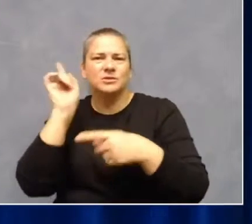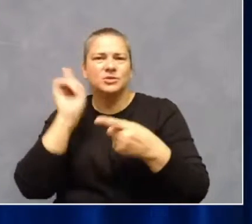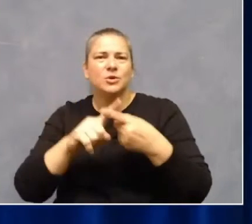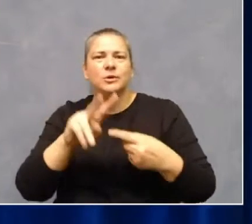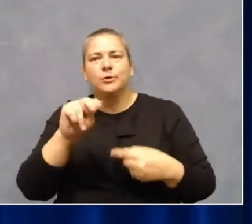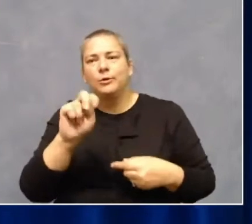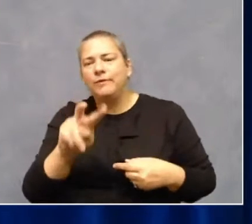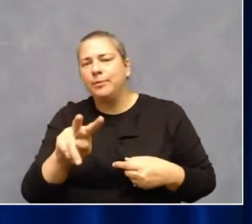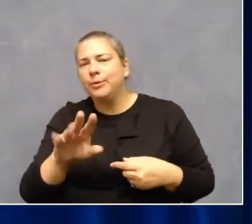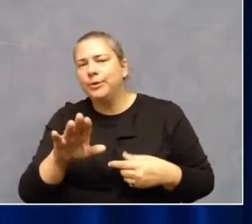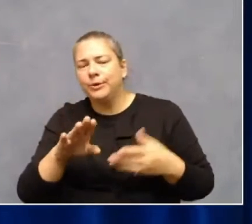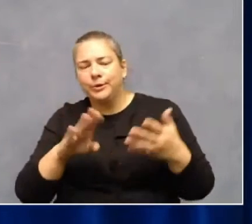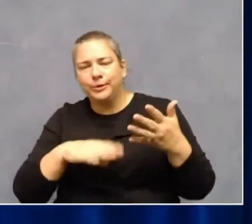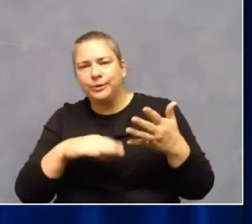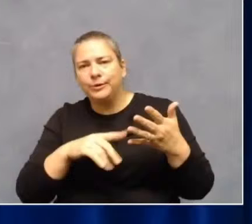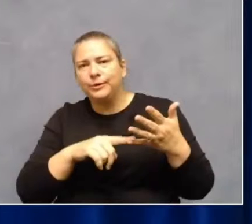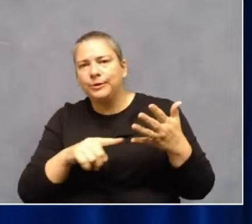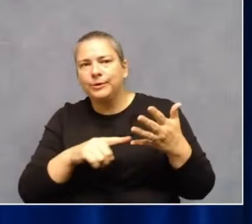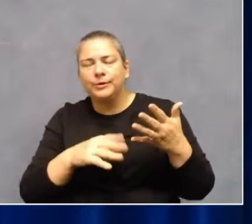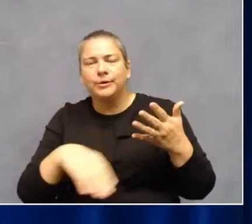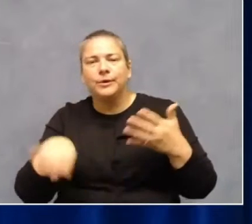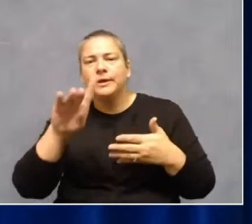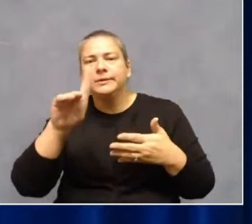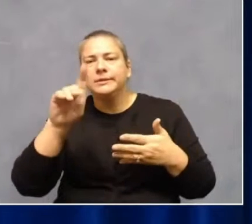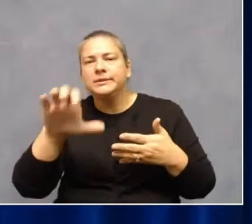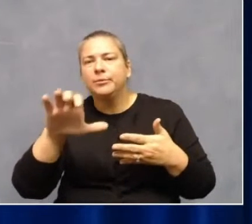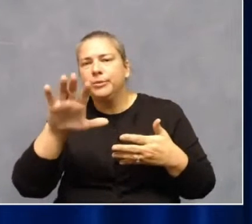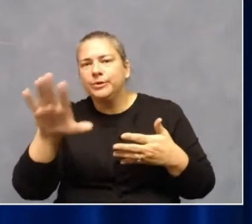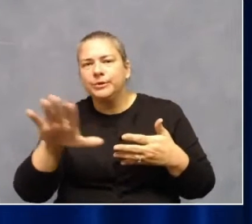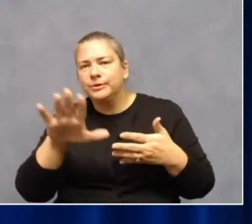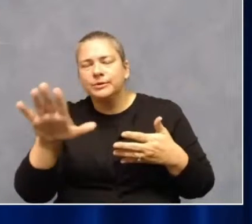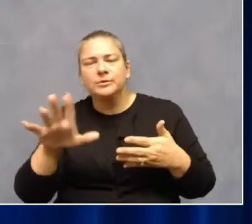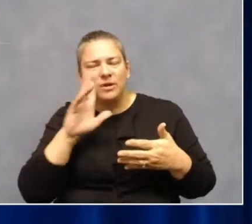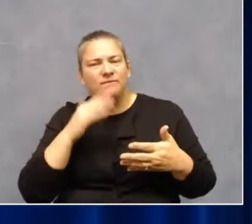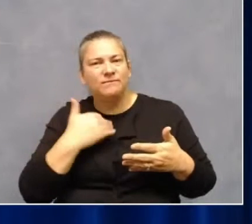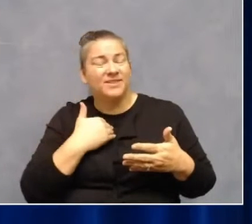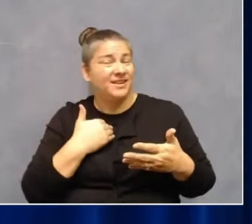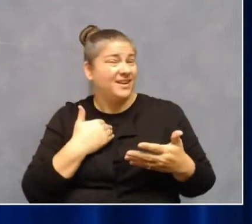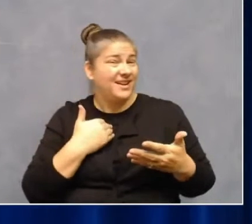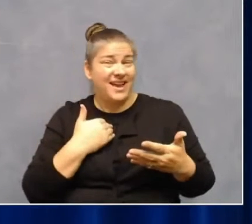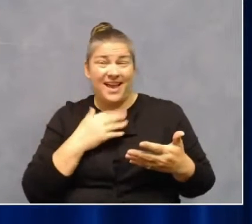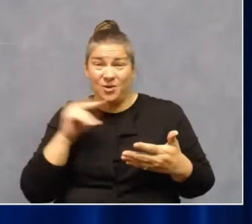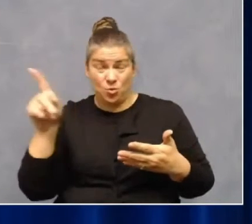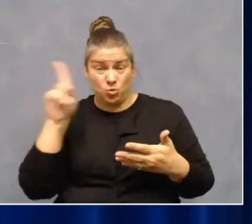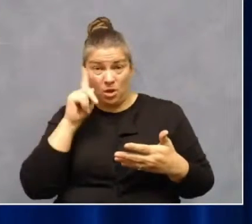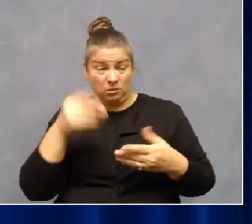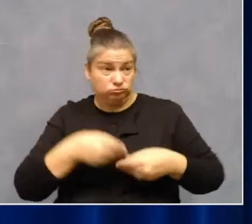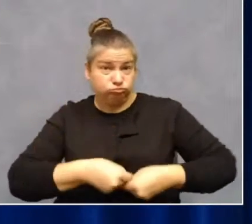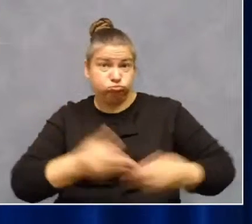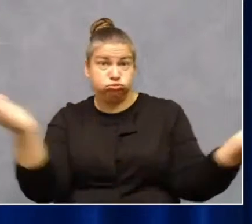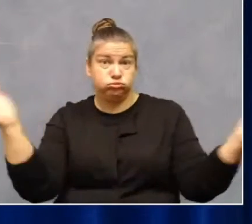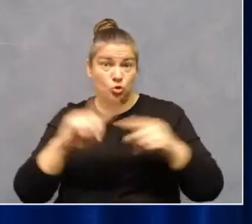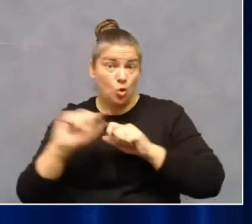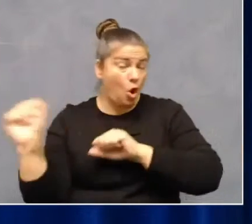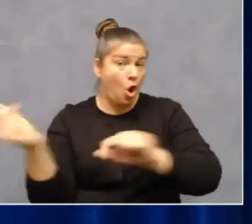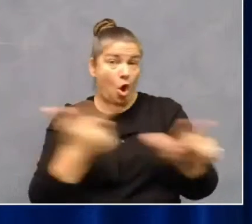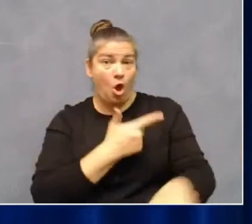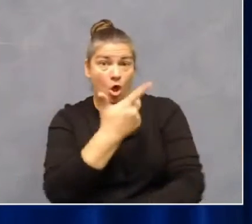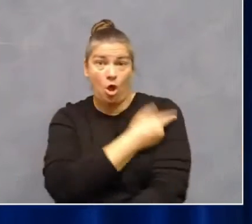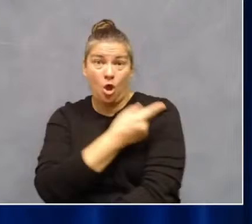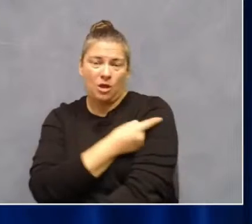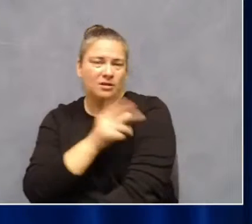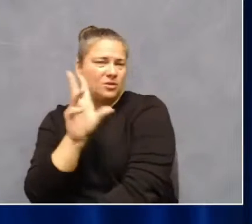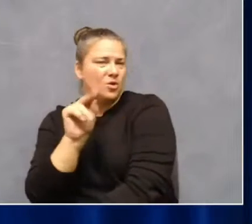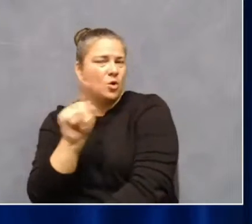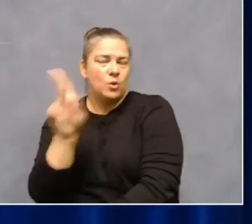very earliest, and probably not until December, and then it's only going to be a very small amount for health workers and first responders who are